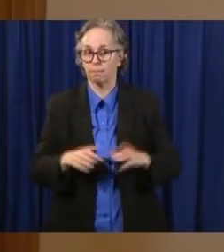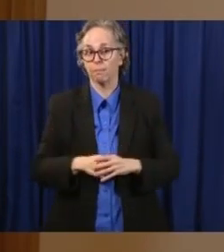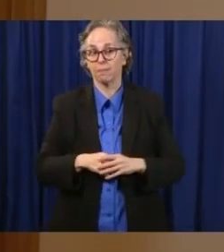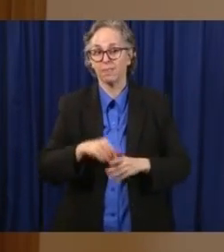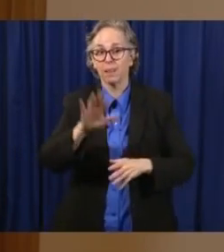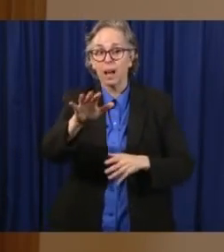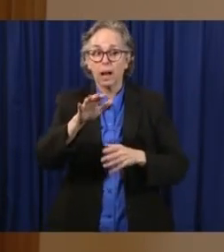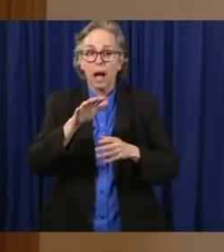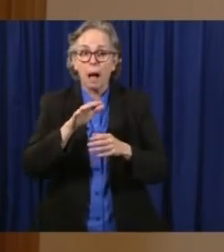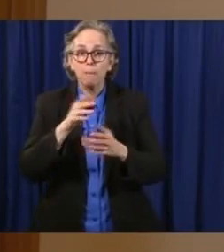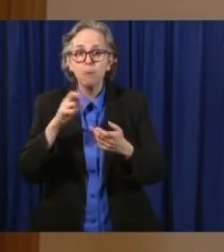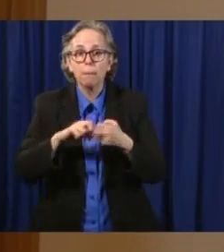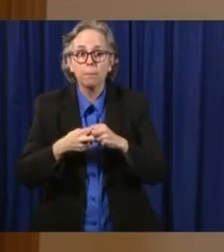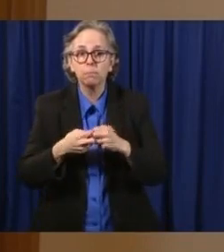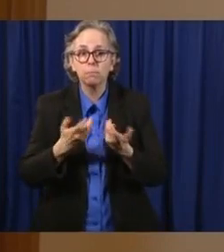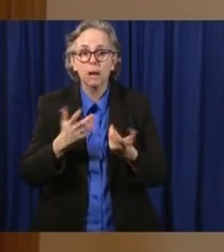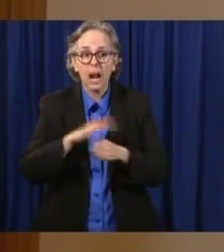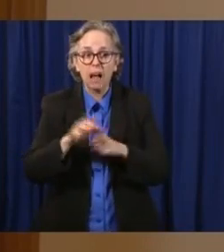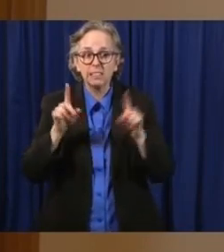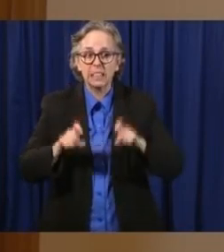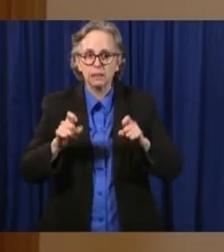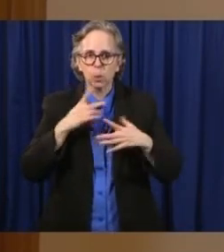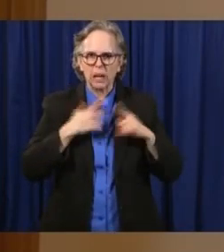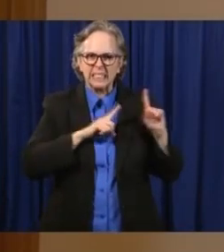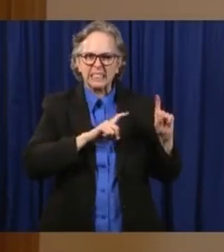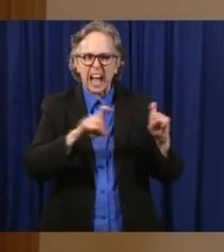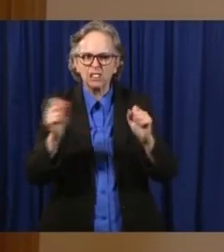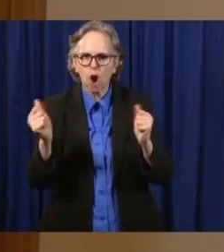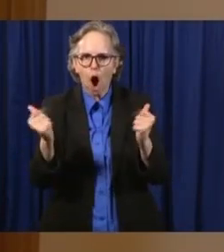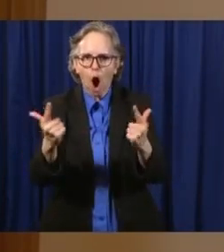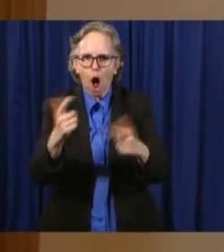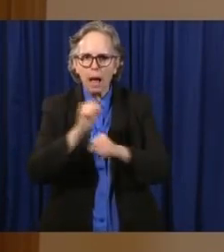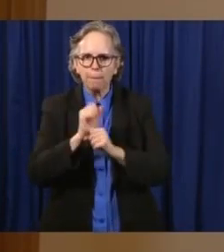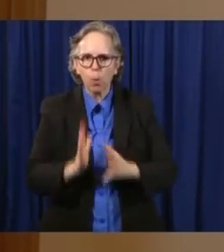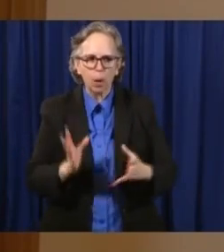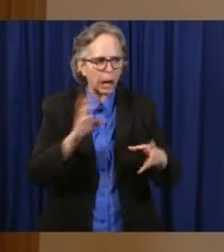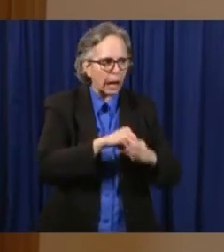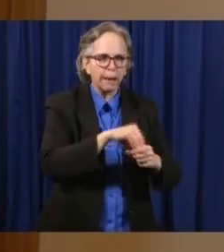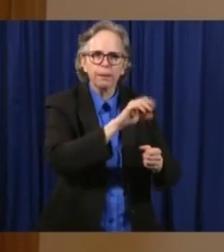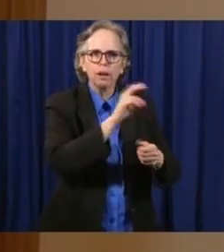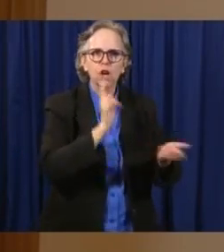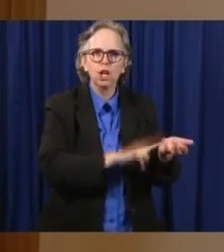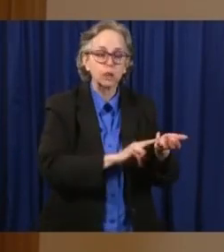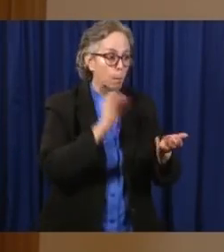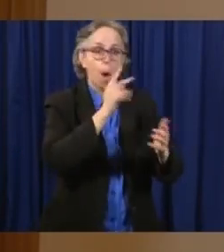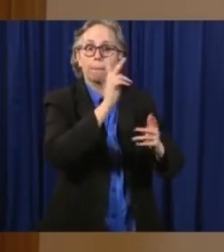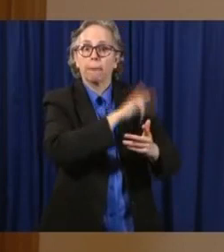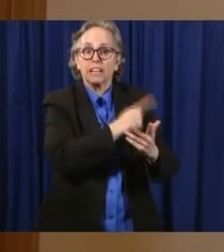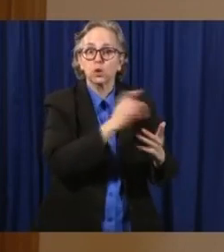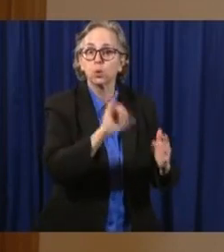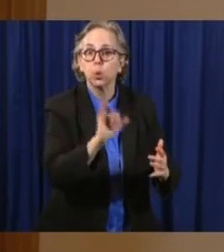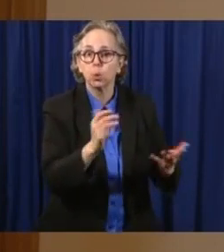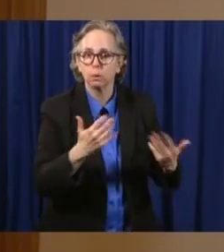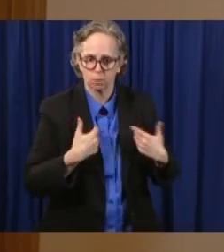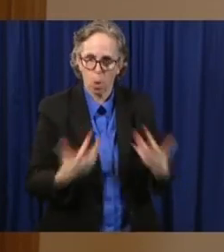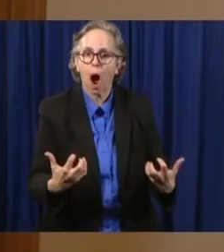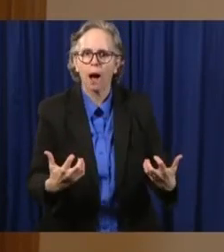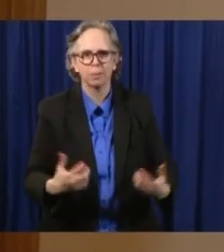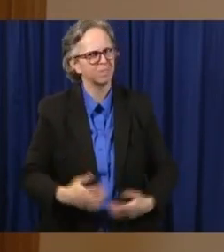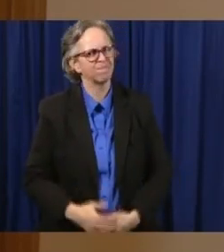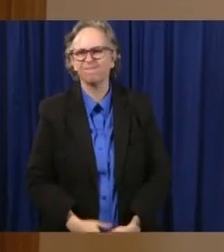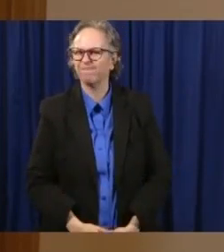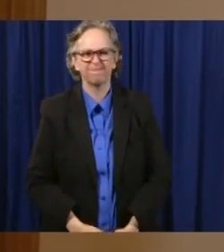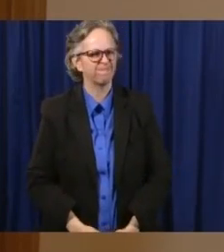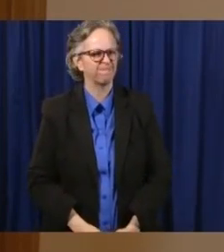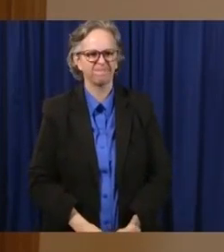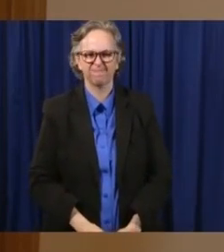blanket test everyone in a nursing home, and as you know, early on in illness, it can be falsely negative when it's positive, but